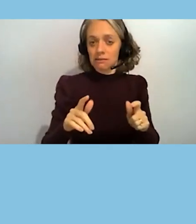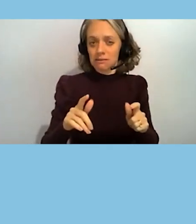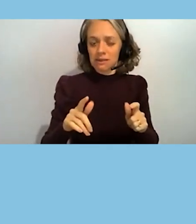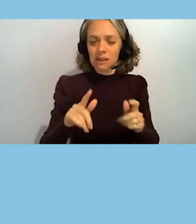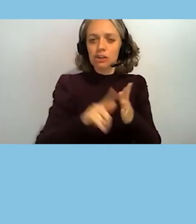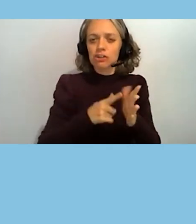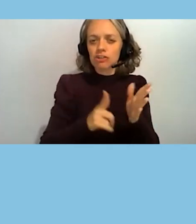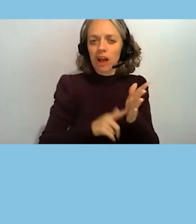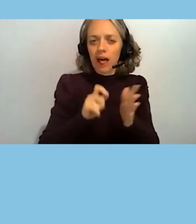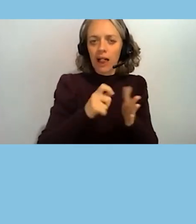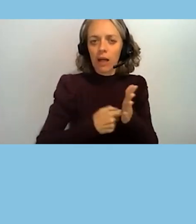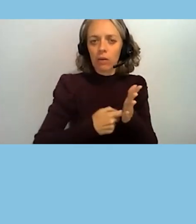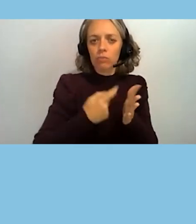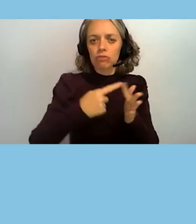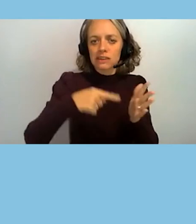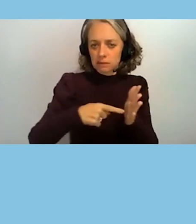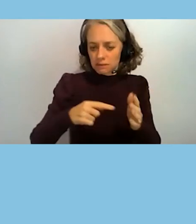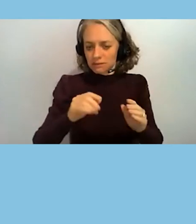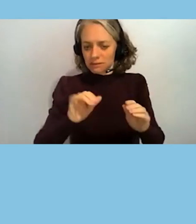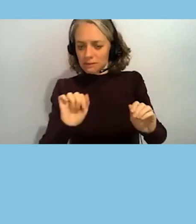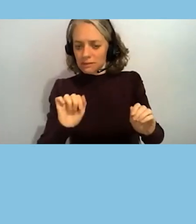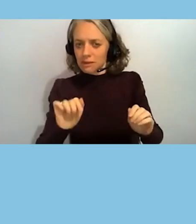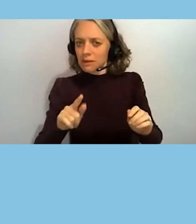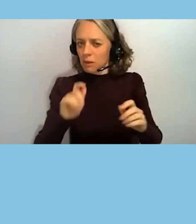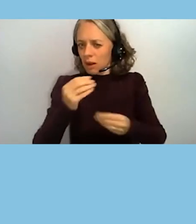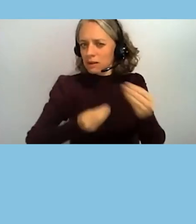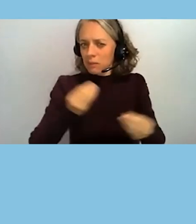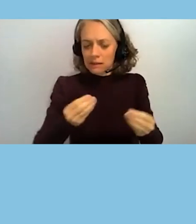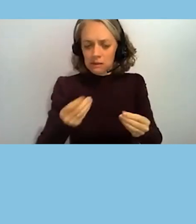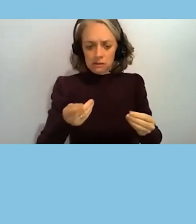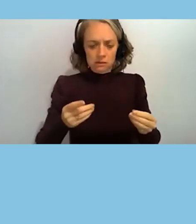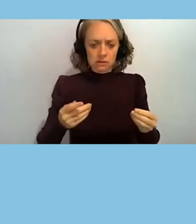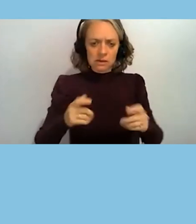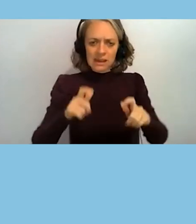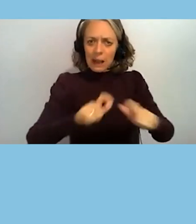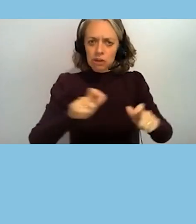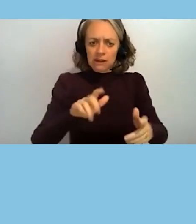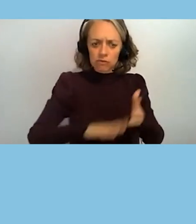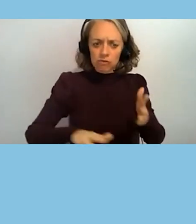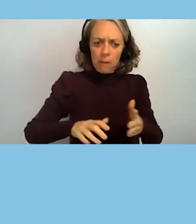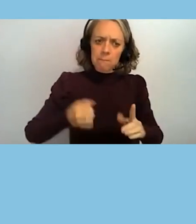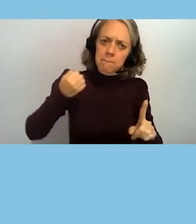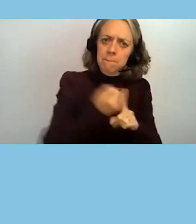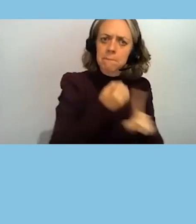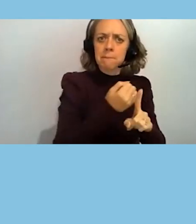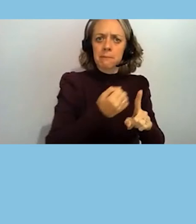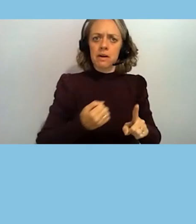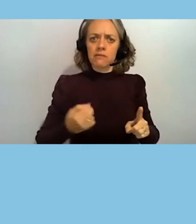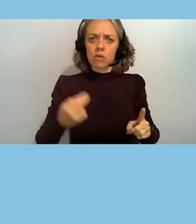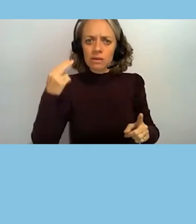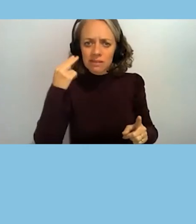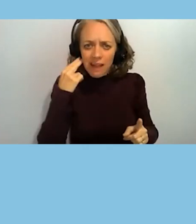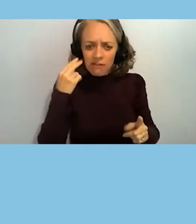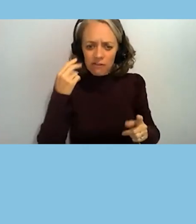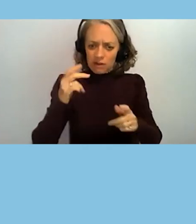14th, has its roots in resistance. It has its roots in the activism of deaf and disabled people, and its provision remains political.